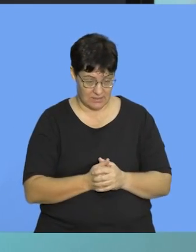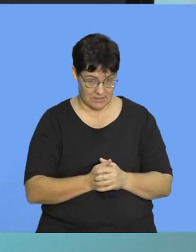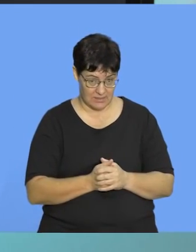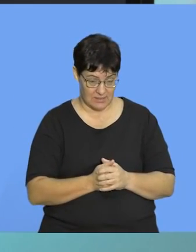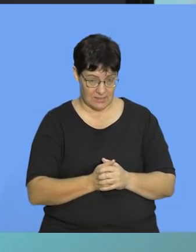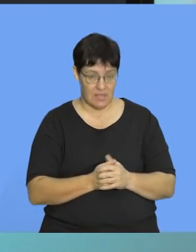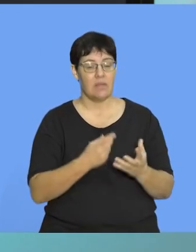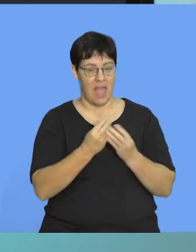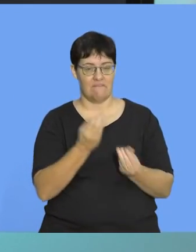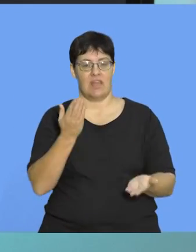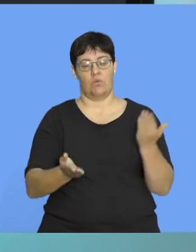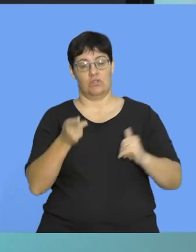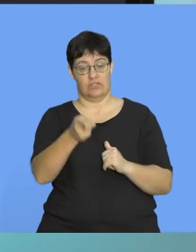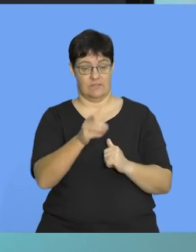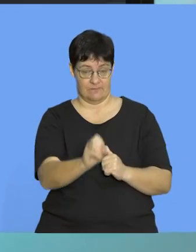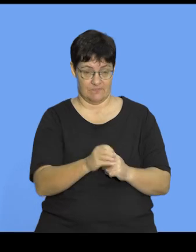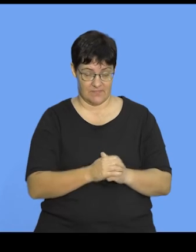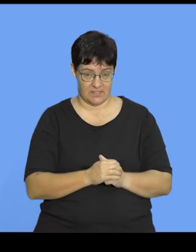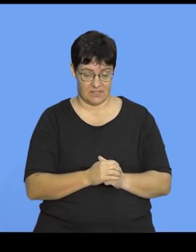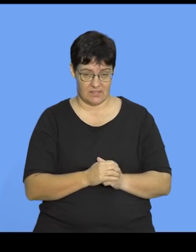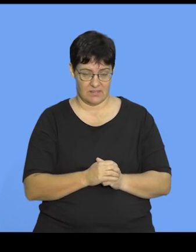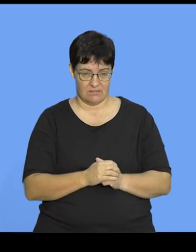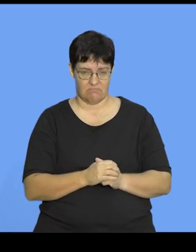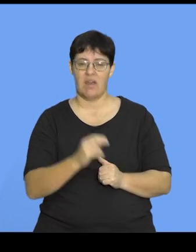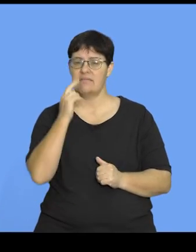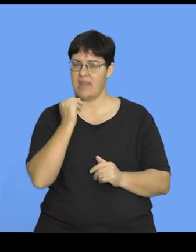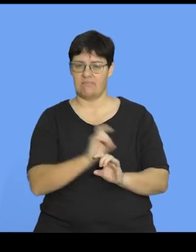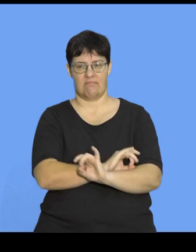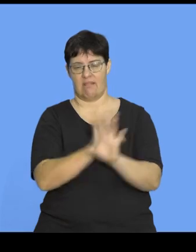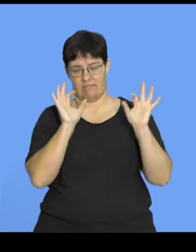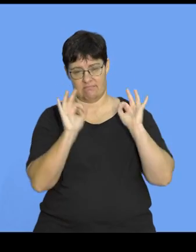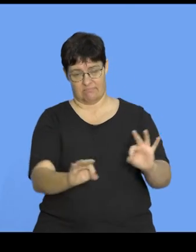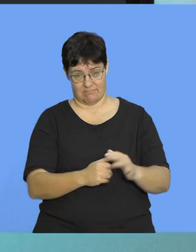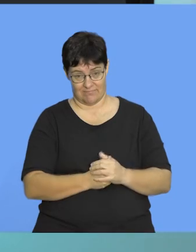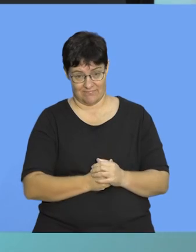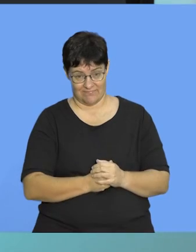have the equation. Nice and straightforward.